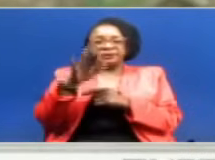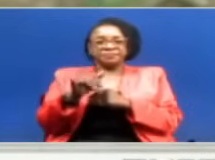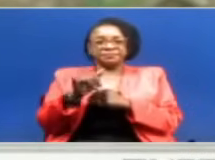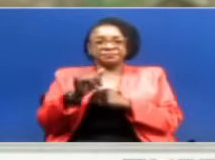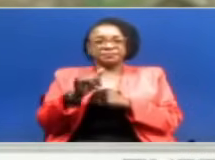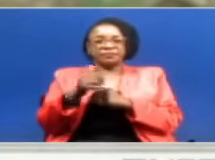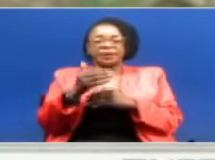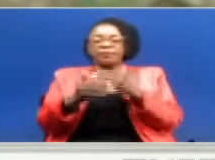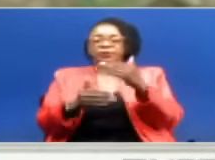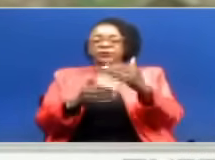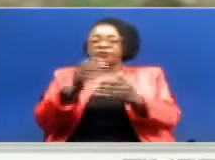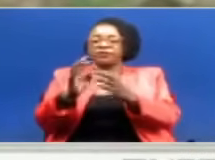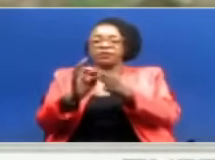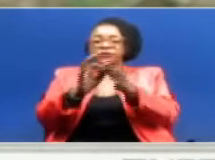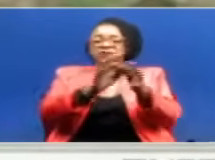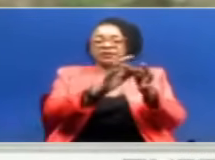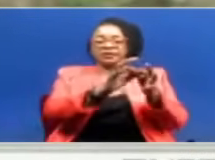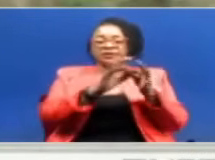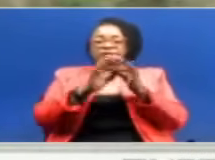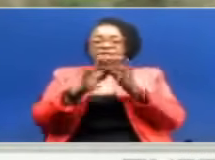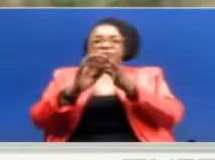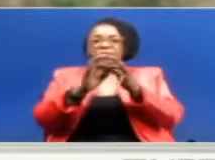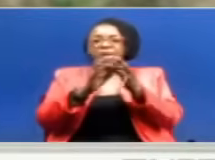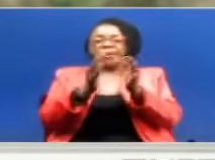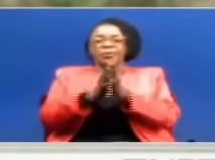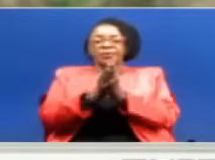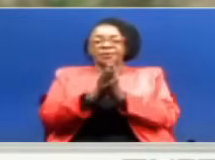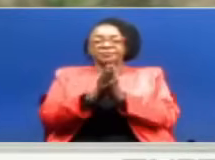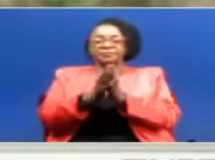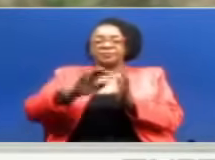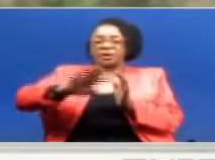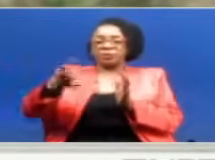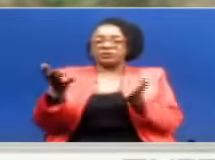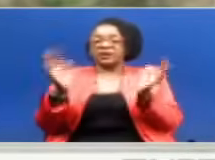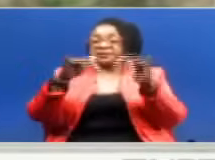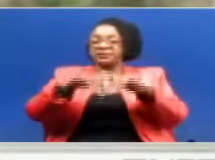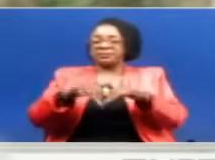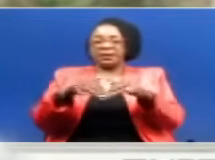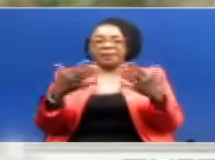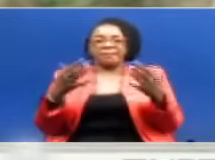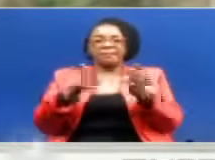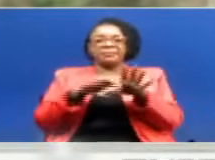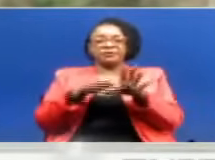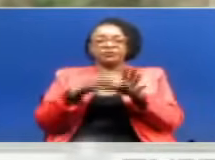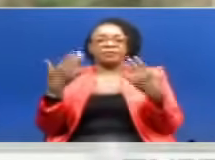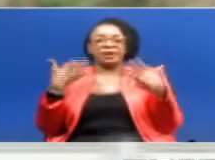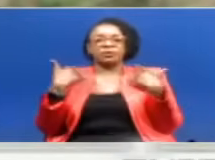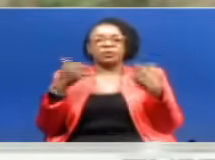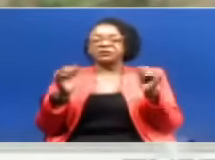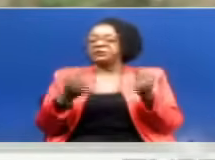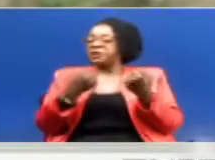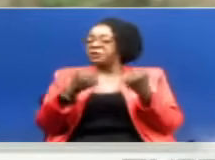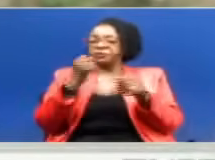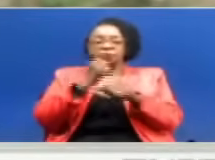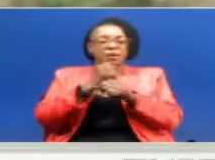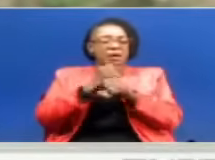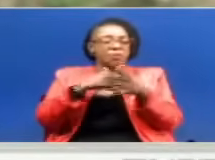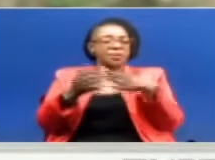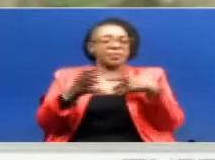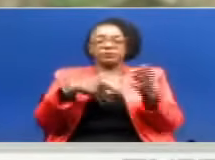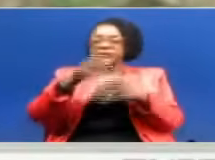of reconciliation with the assembly members, with the county assembly of Meru, because she can't work without the county assembly of